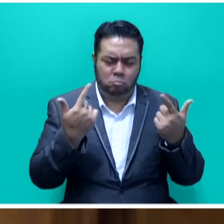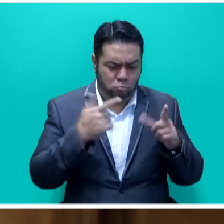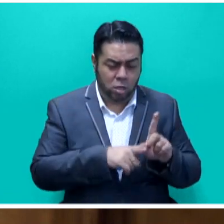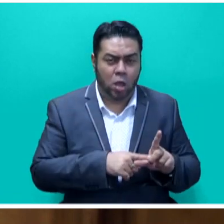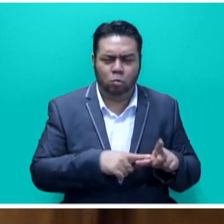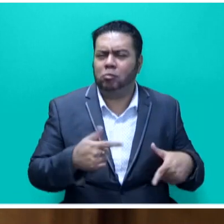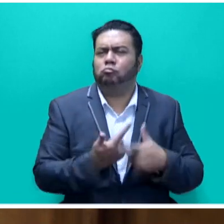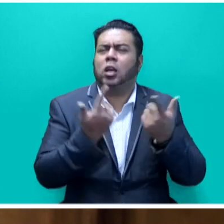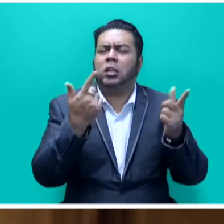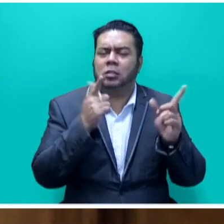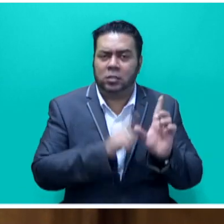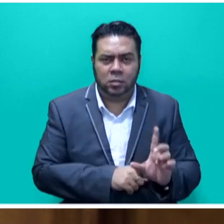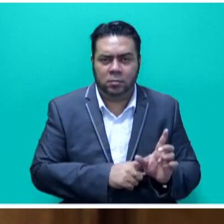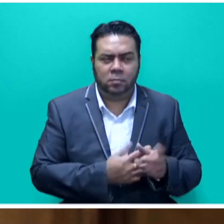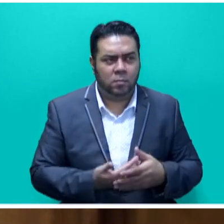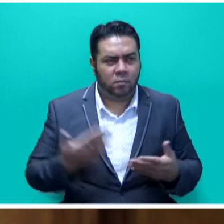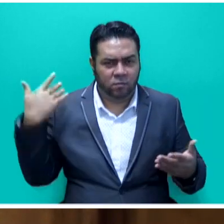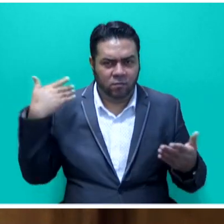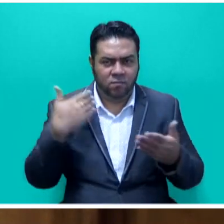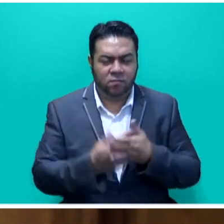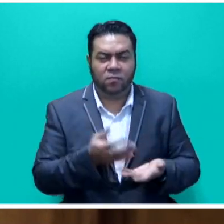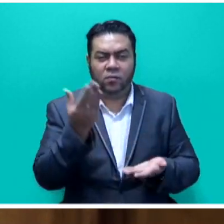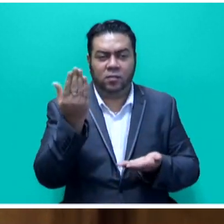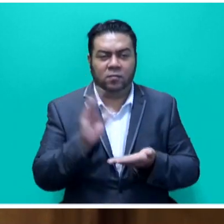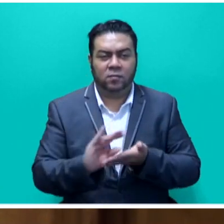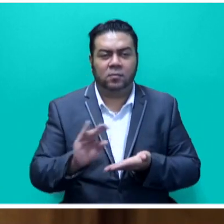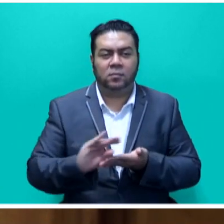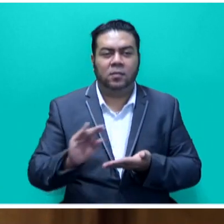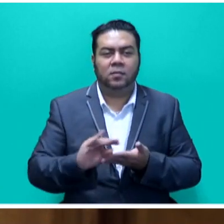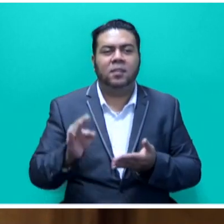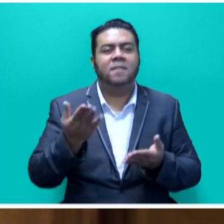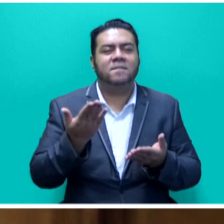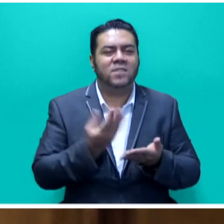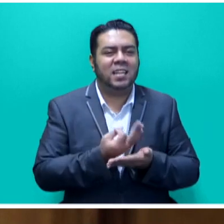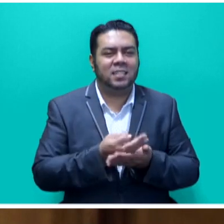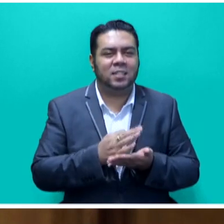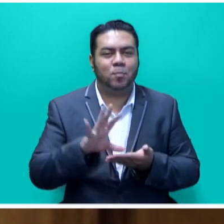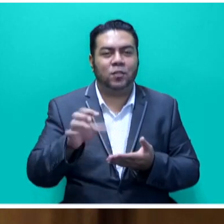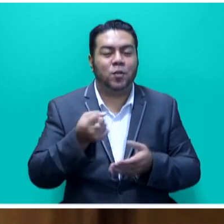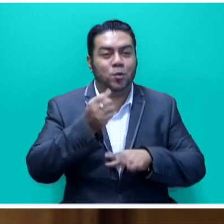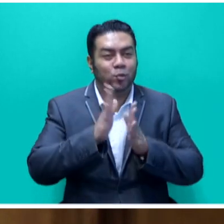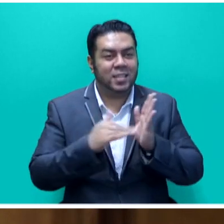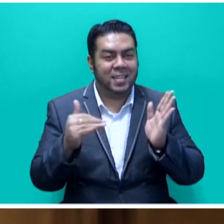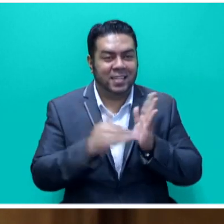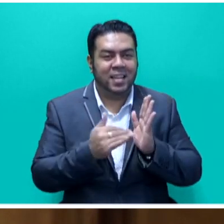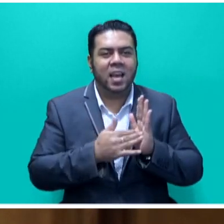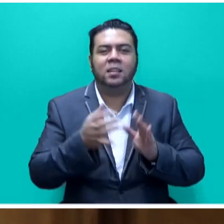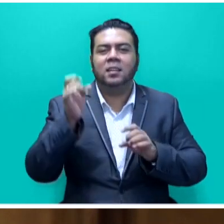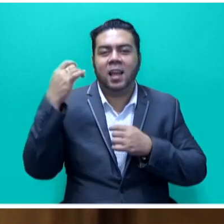our ministry has been pulling together with funding support from governments of New Zealand and government of Canada, with technical